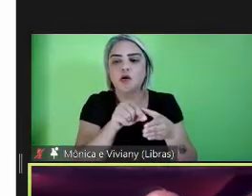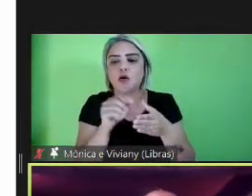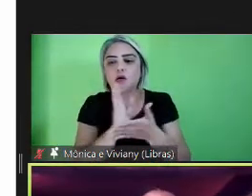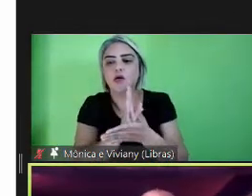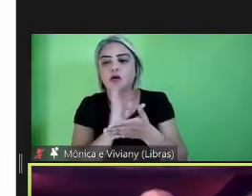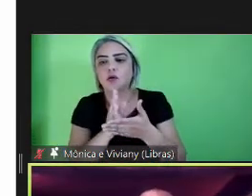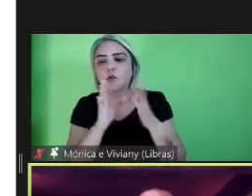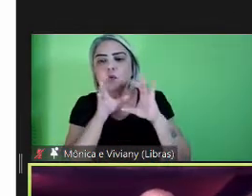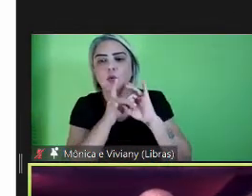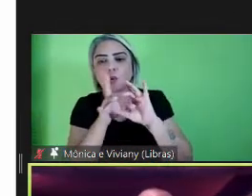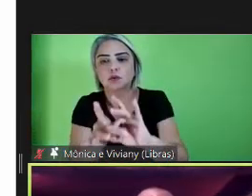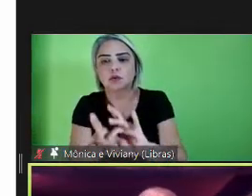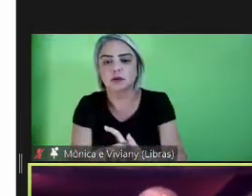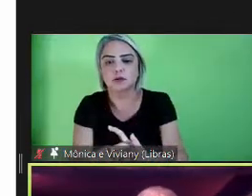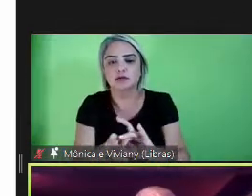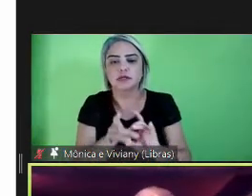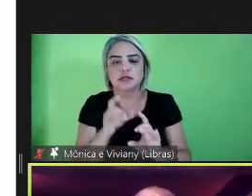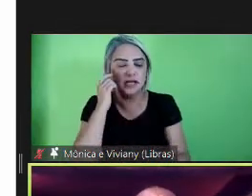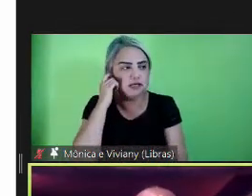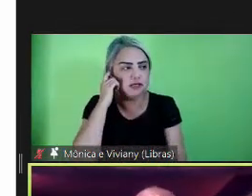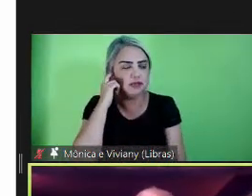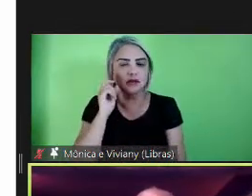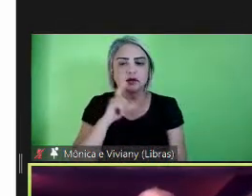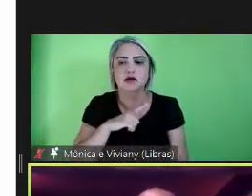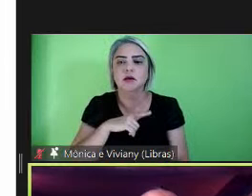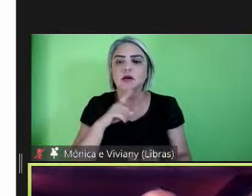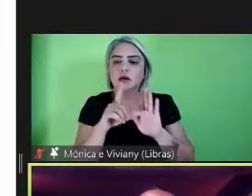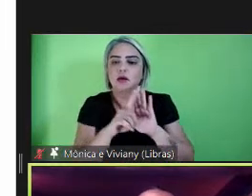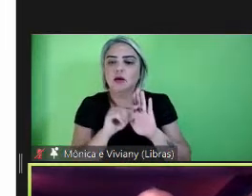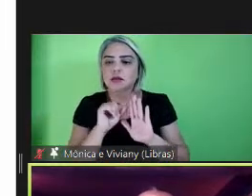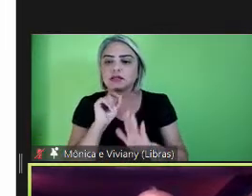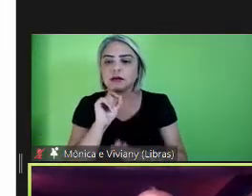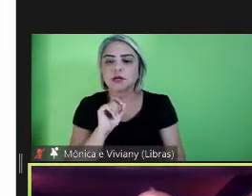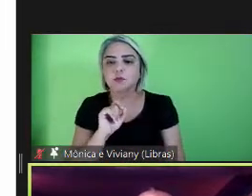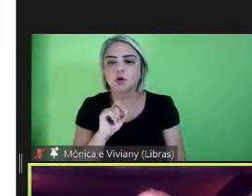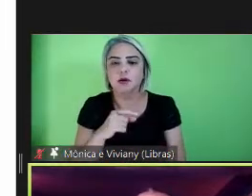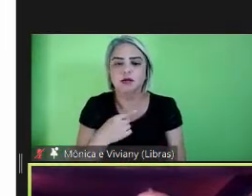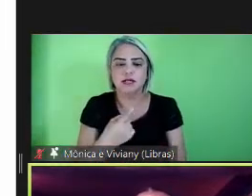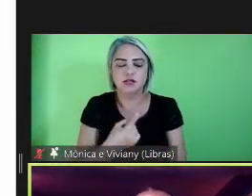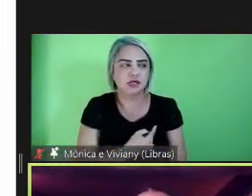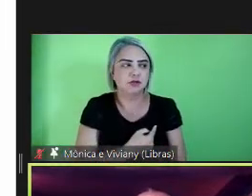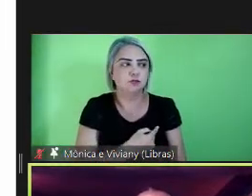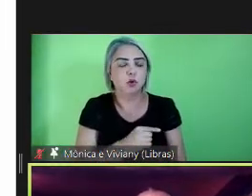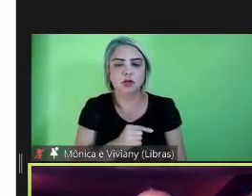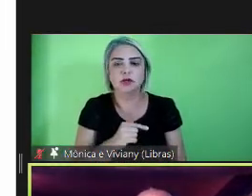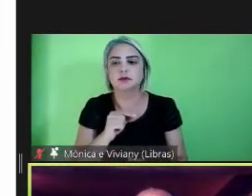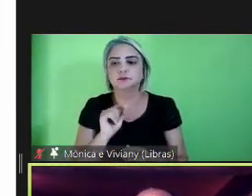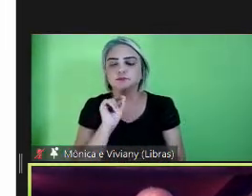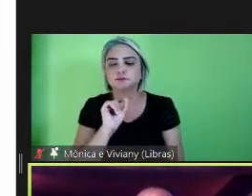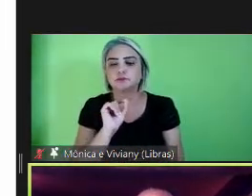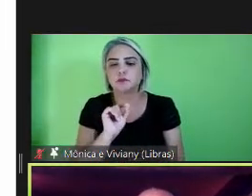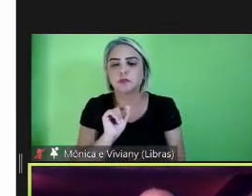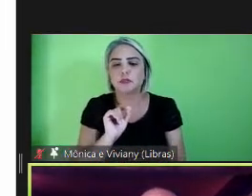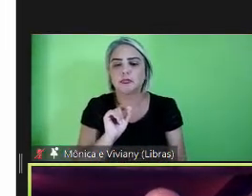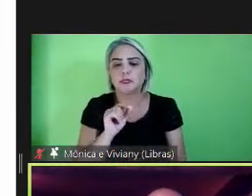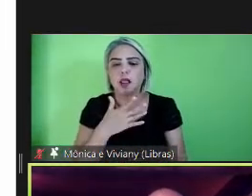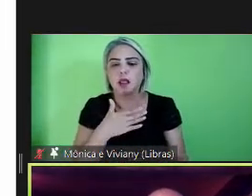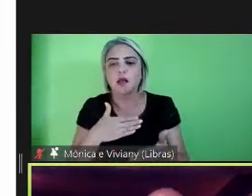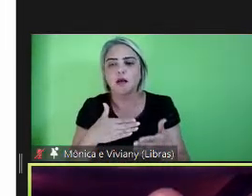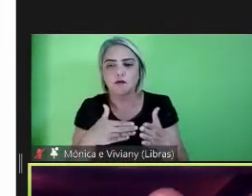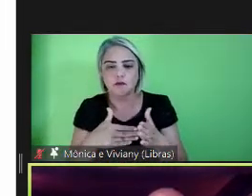Again, I emphasize that there is not one solution that will fit everybody's needs when you're